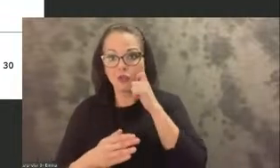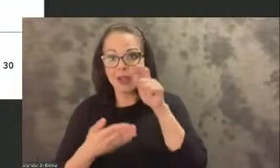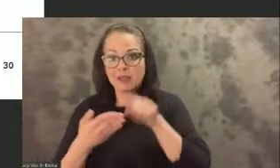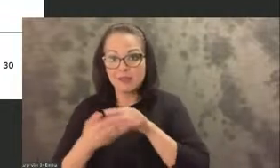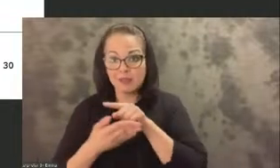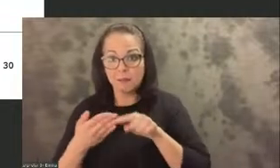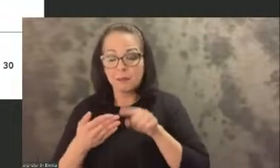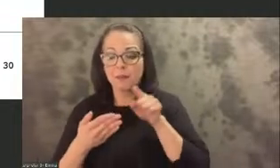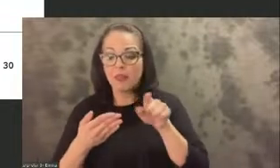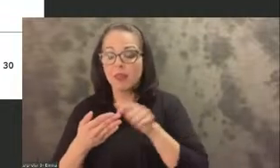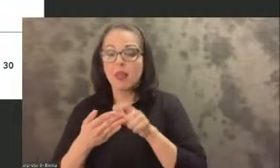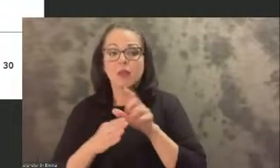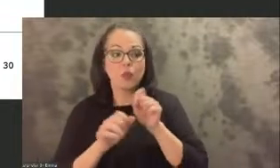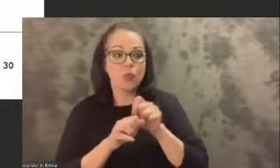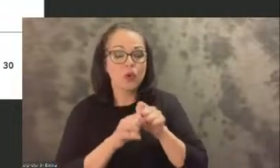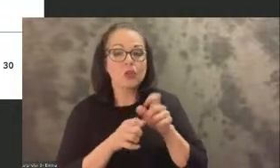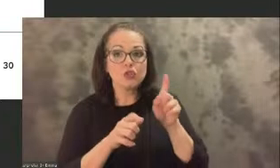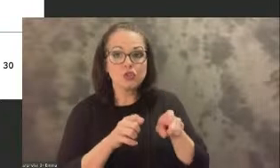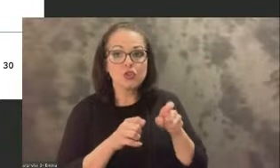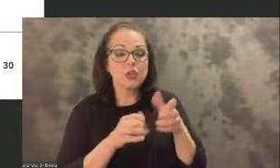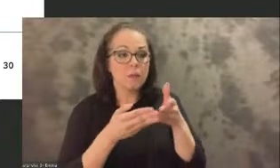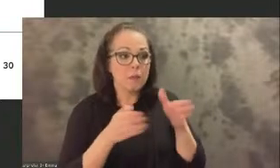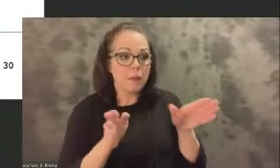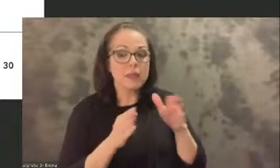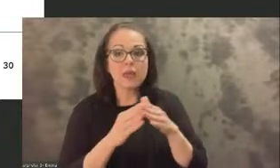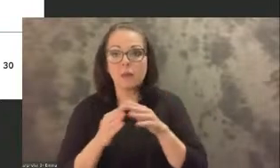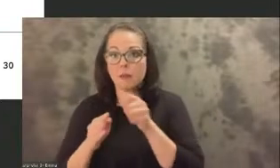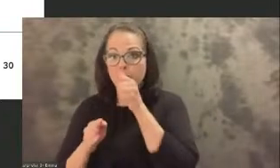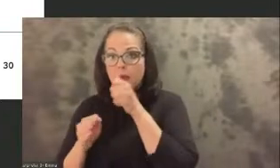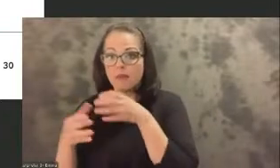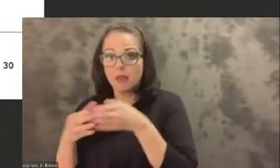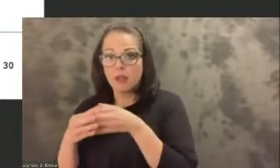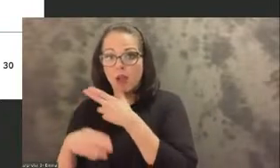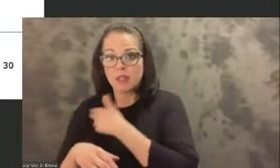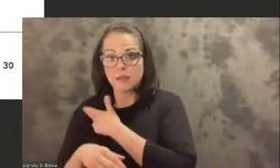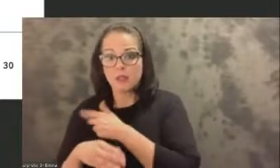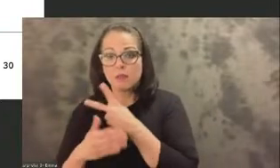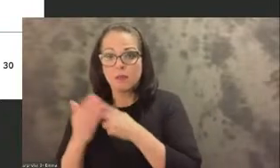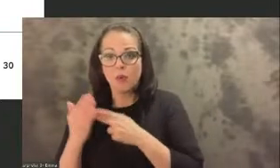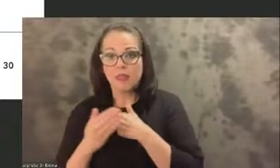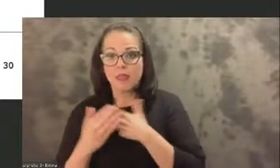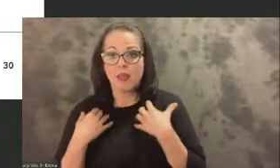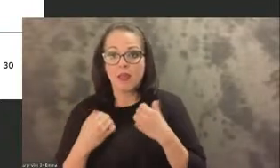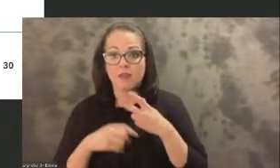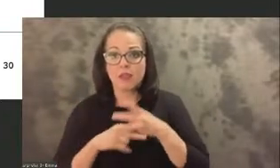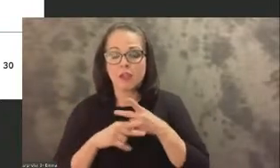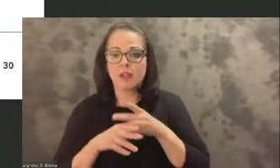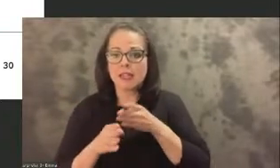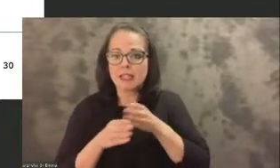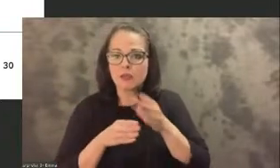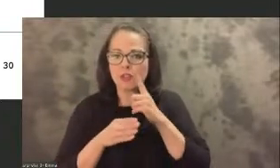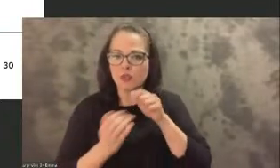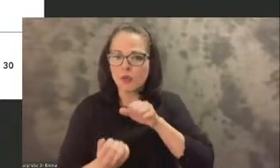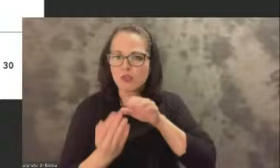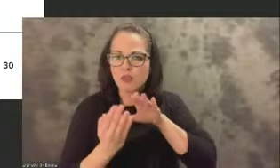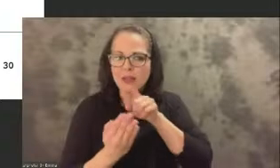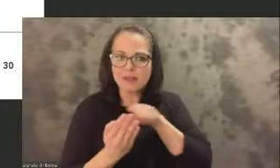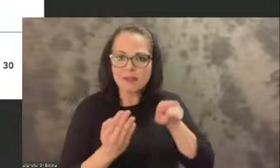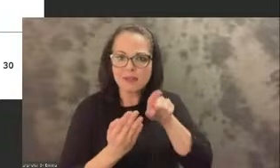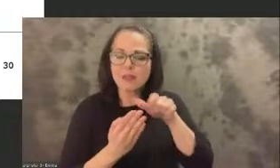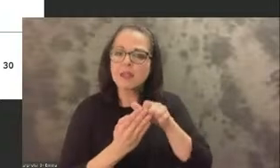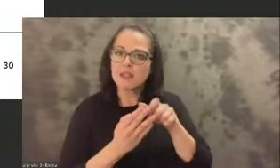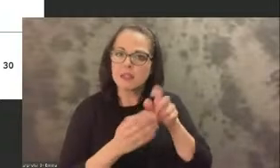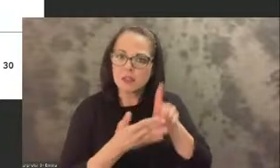with public and private hospitals and the healthcare industry to address discrimination faced by Asian American